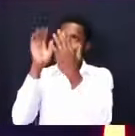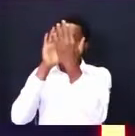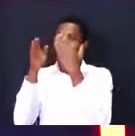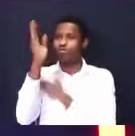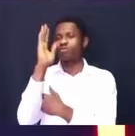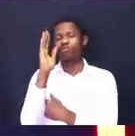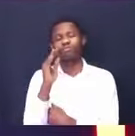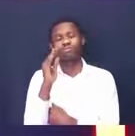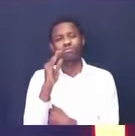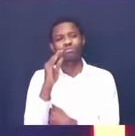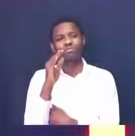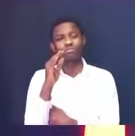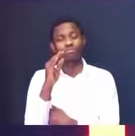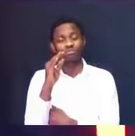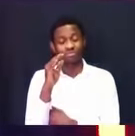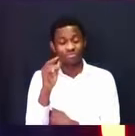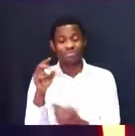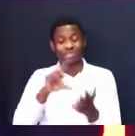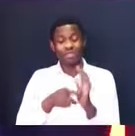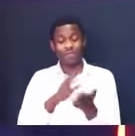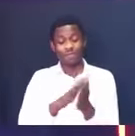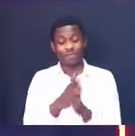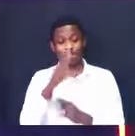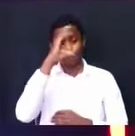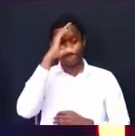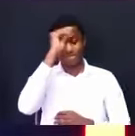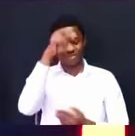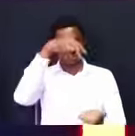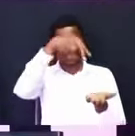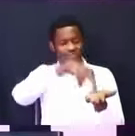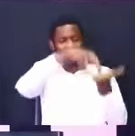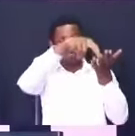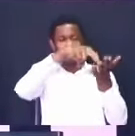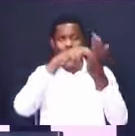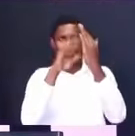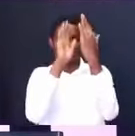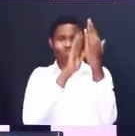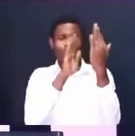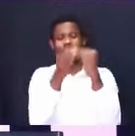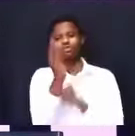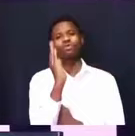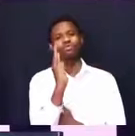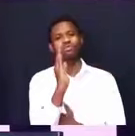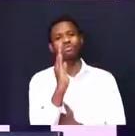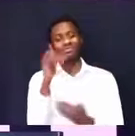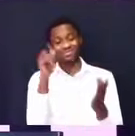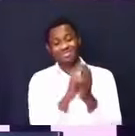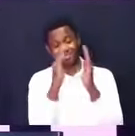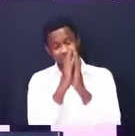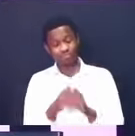is man standing before God. Or man kneeling before God. Or